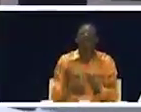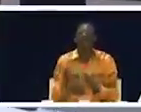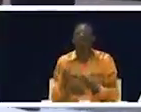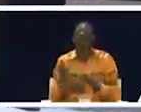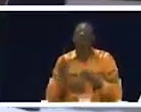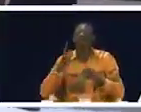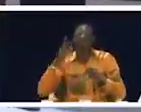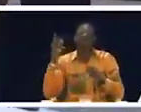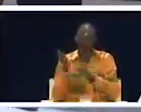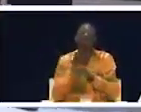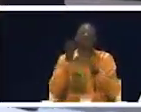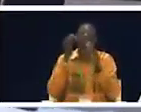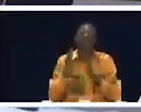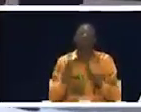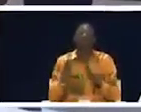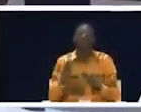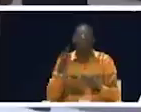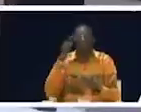champion.